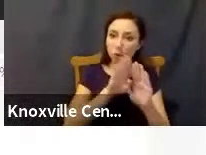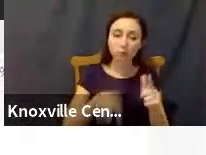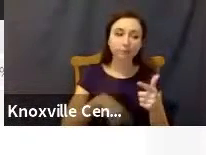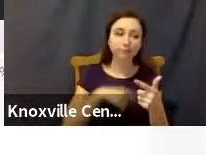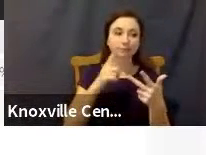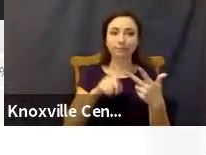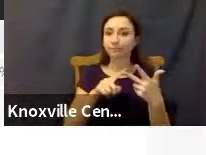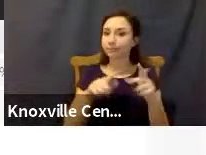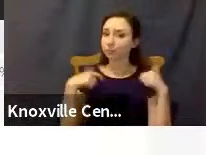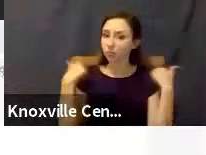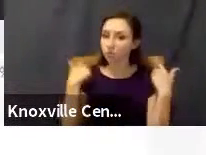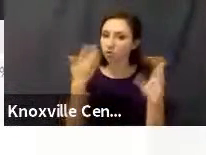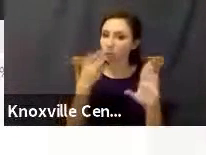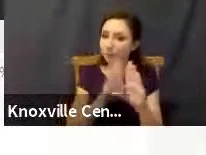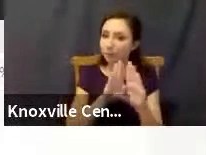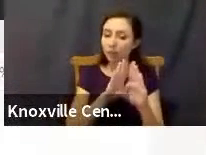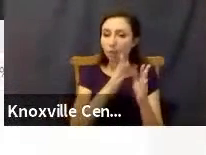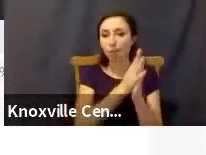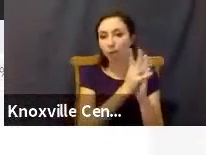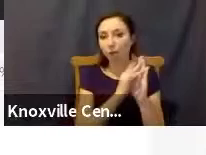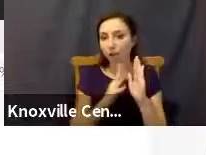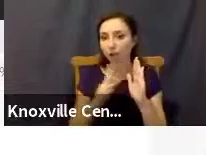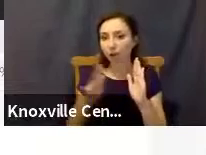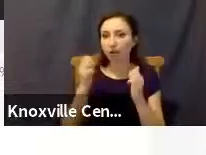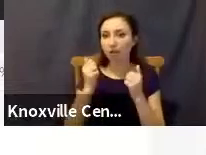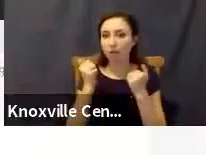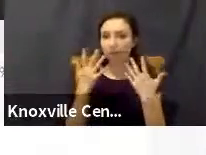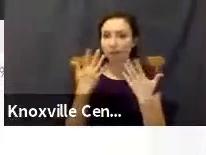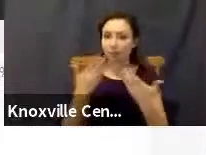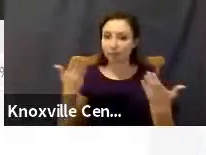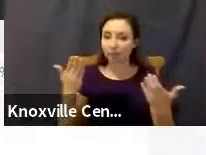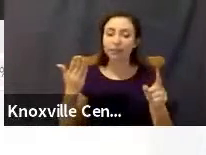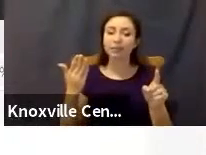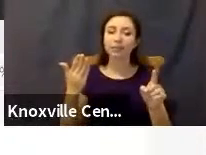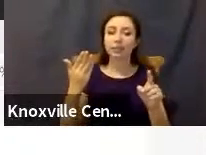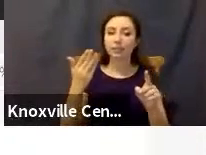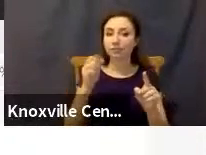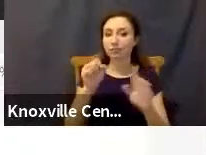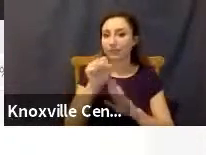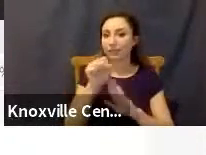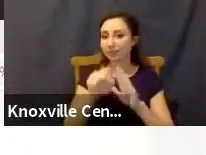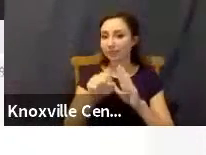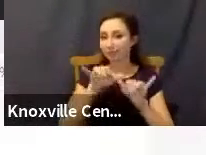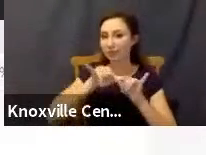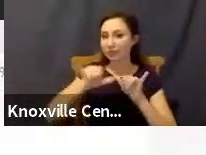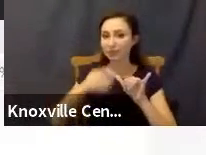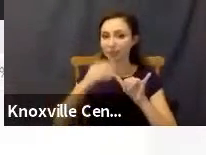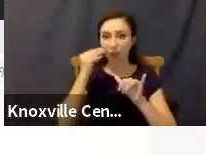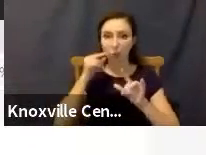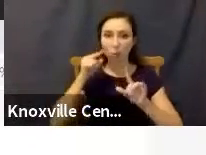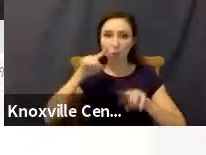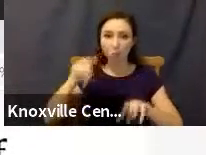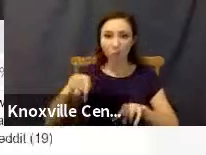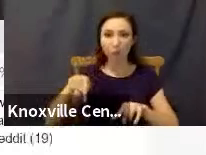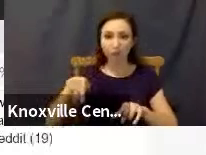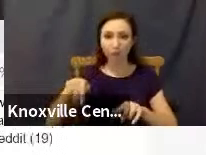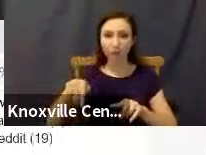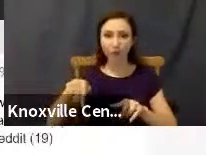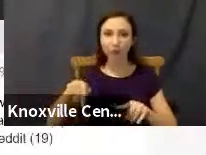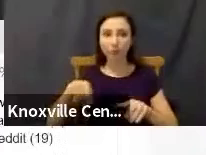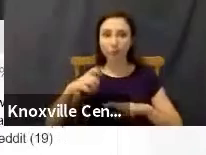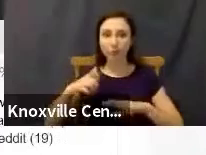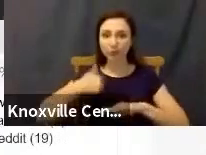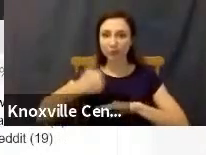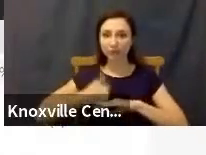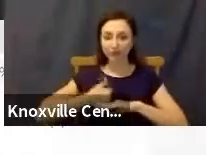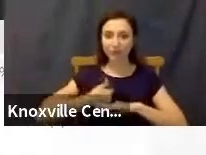of gyms, across the gamut. Some of it looked sort of like when the stay-at-home order was in place. But I can scroll down